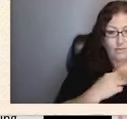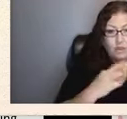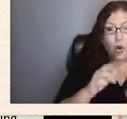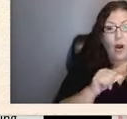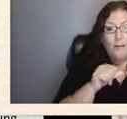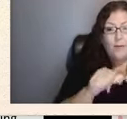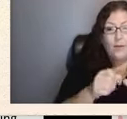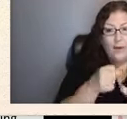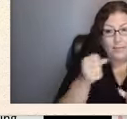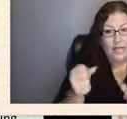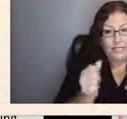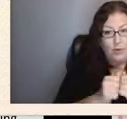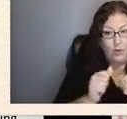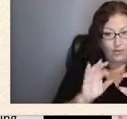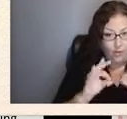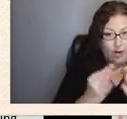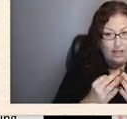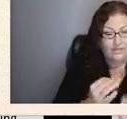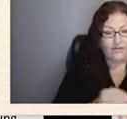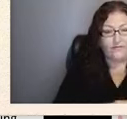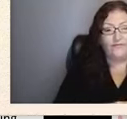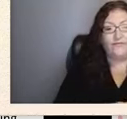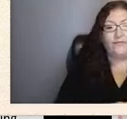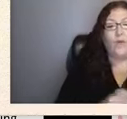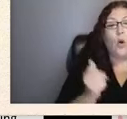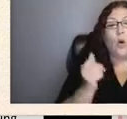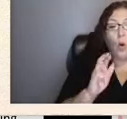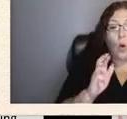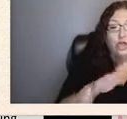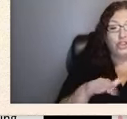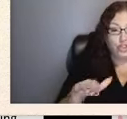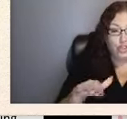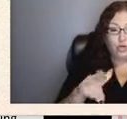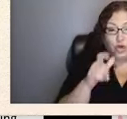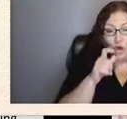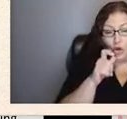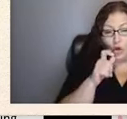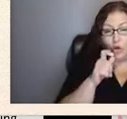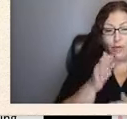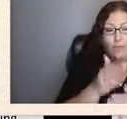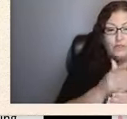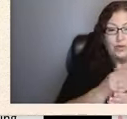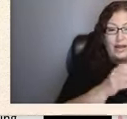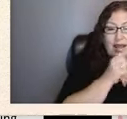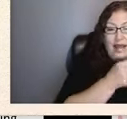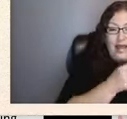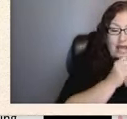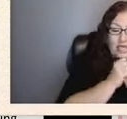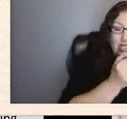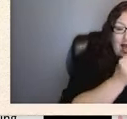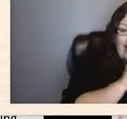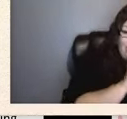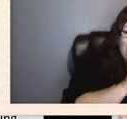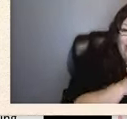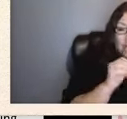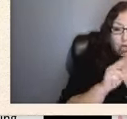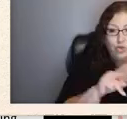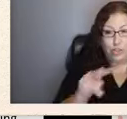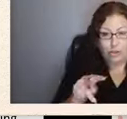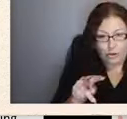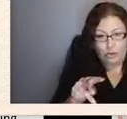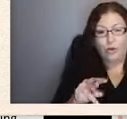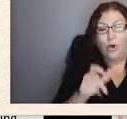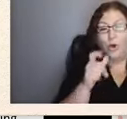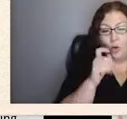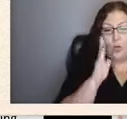relative, or children who are at least between the ages of 18 and 22 who will